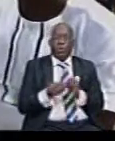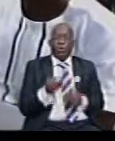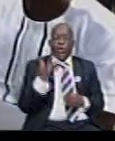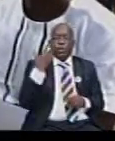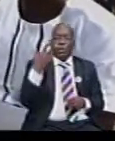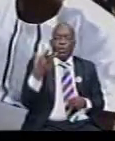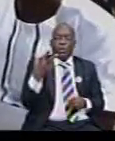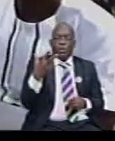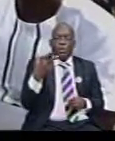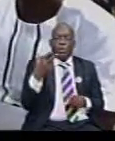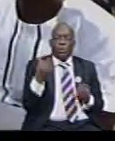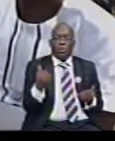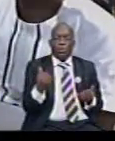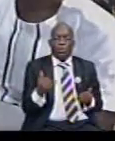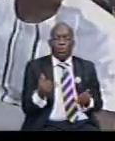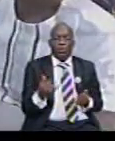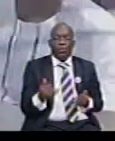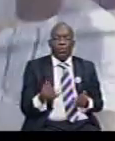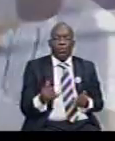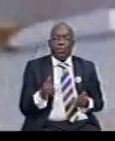Number three now is the